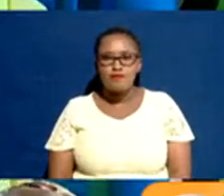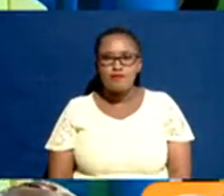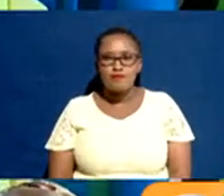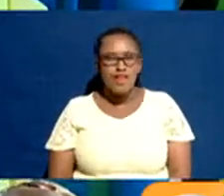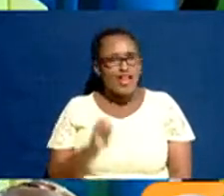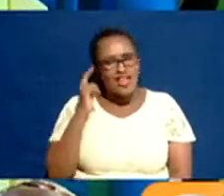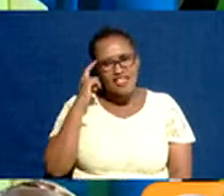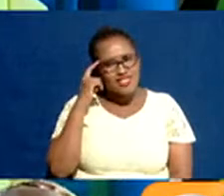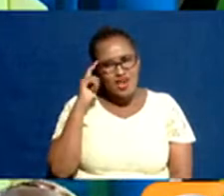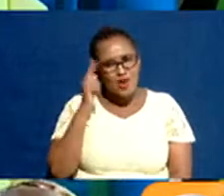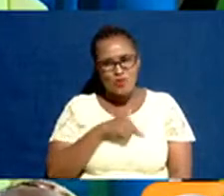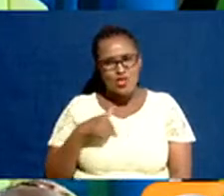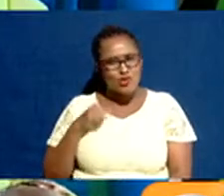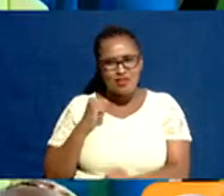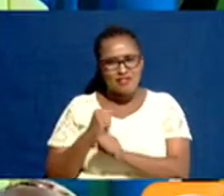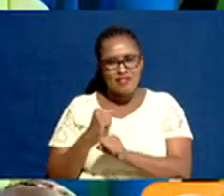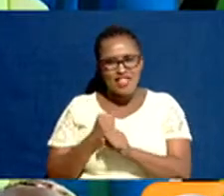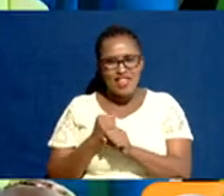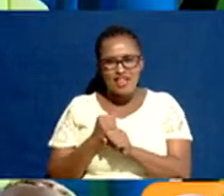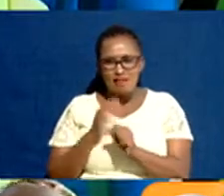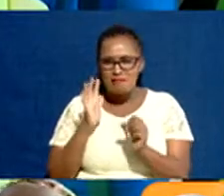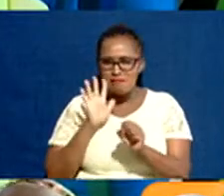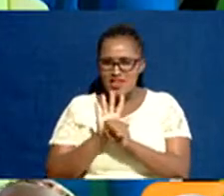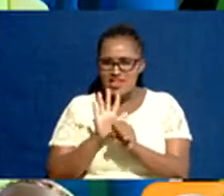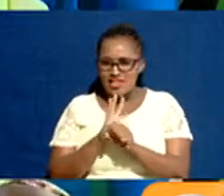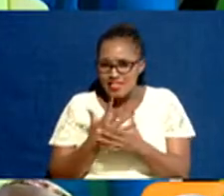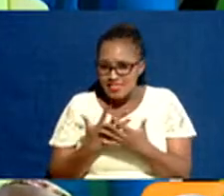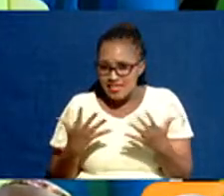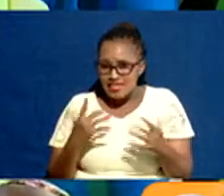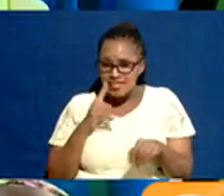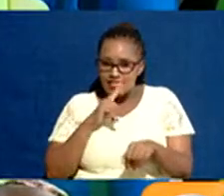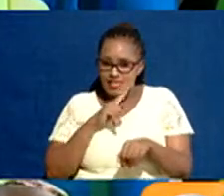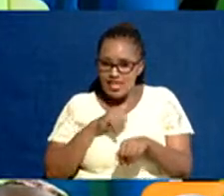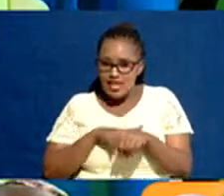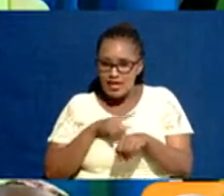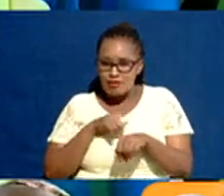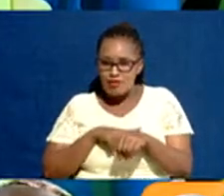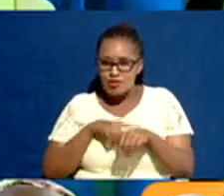I think we have done extremely well. When we came in,